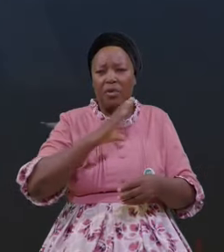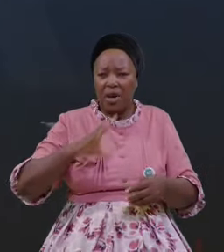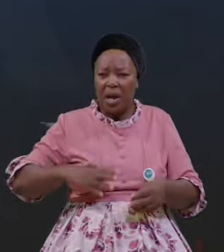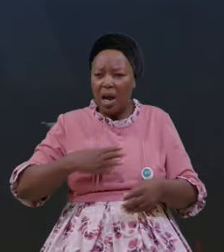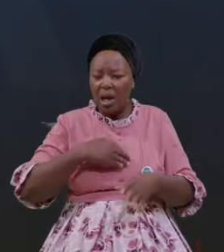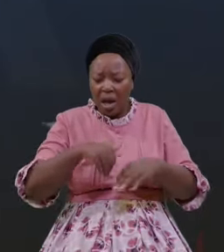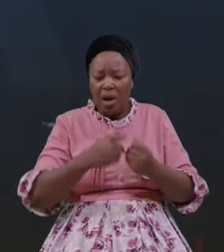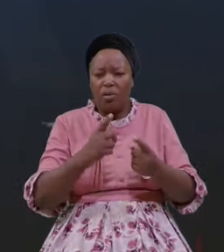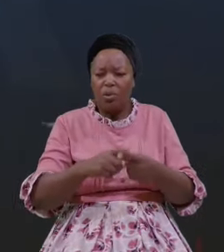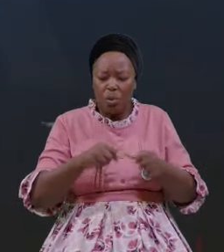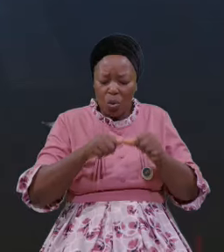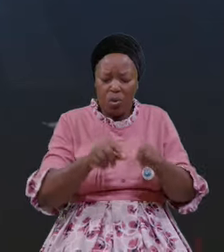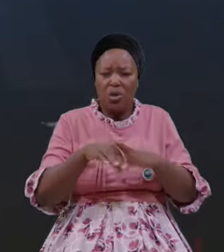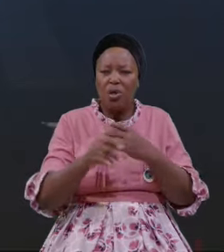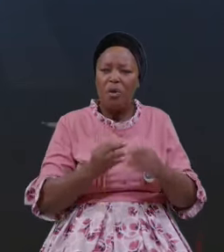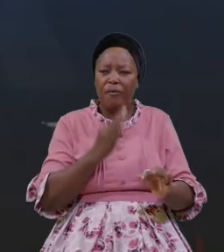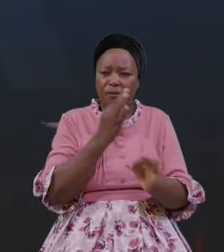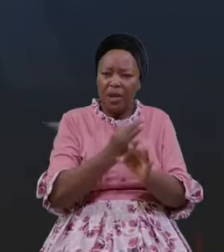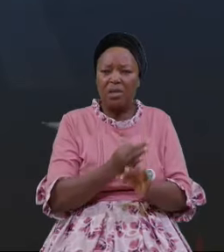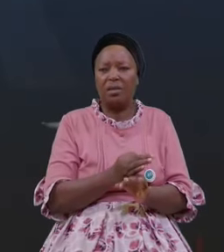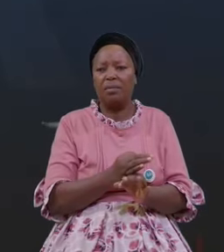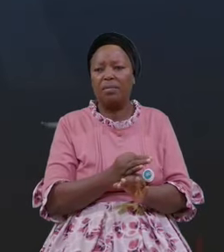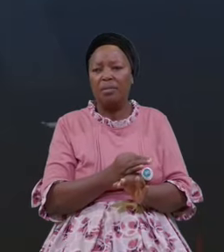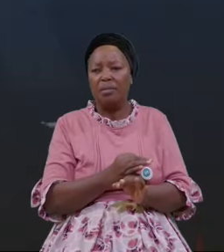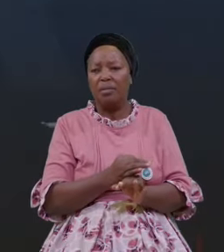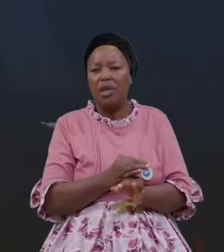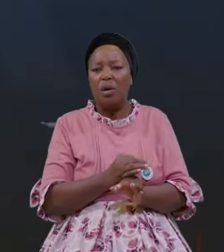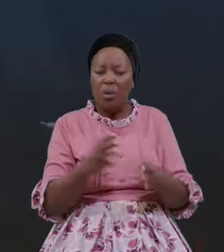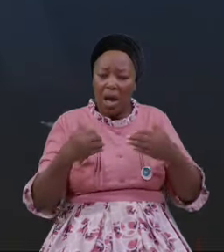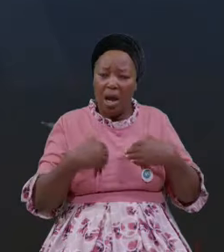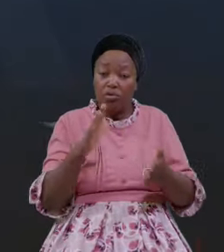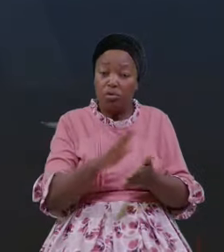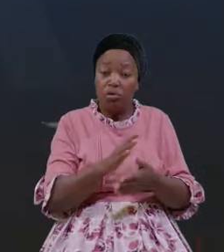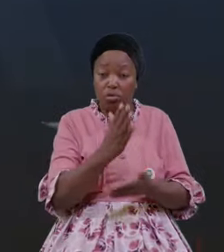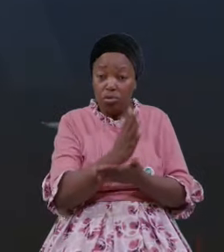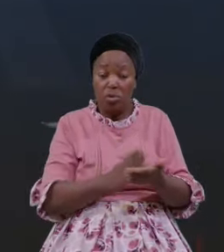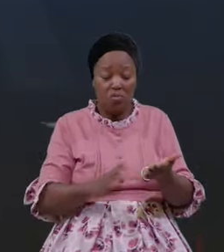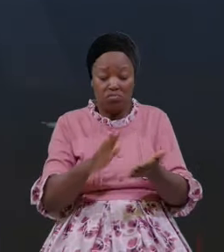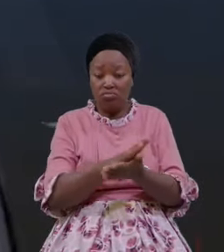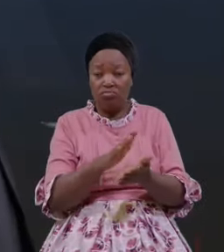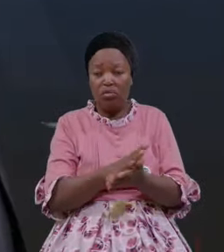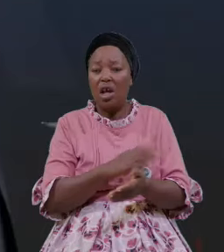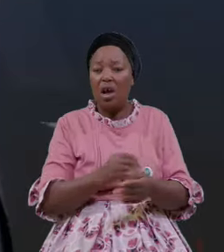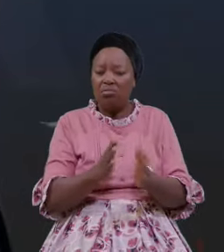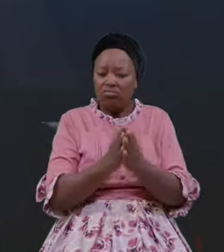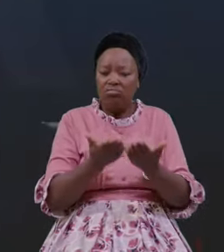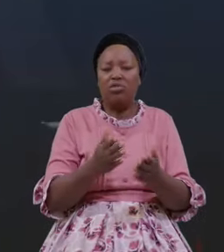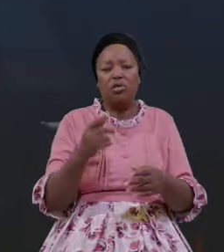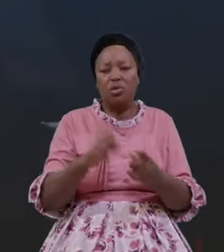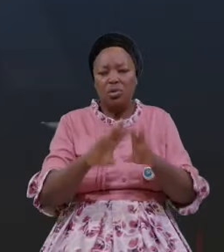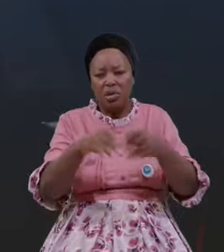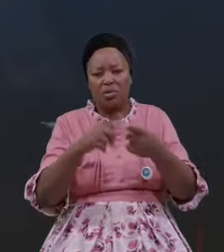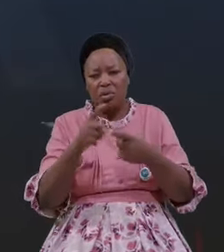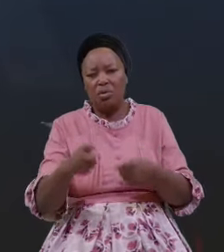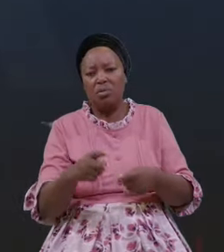some lectures on that, some outlines. Please, all our churches in Wukari here, we'll give you the pastor here will give you the material for